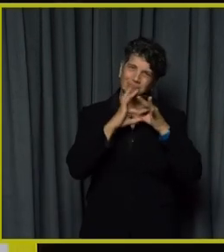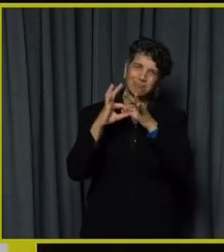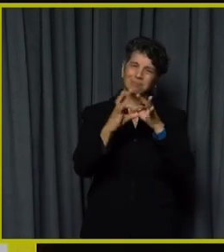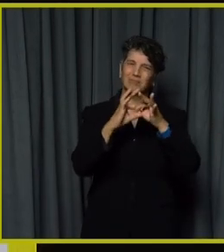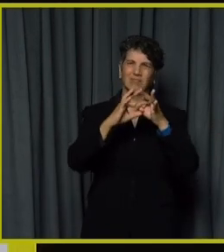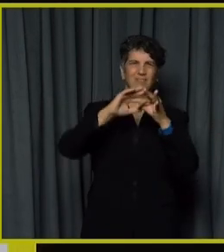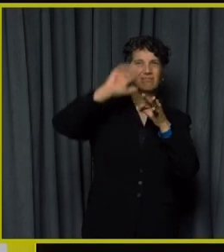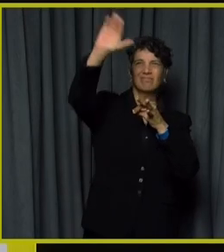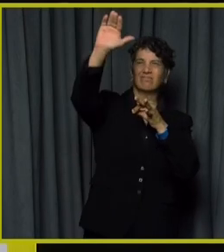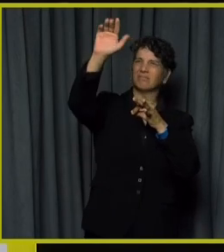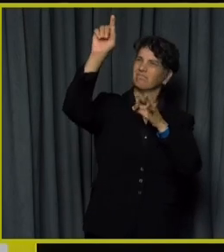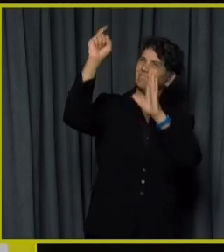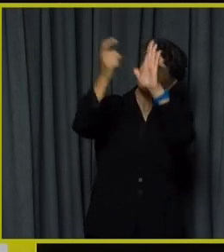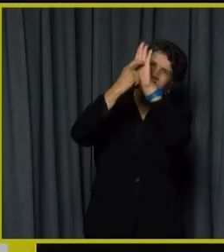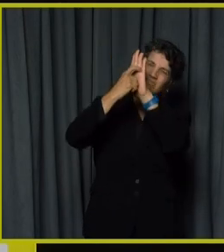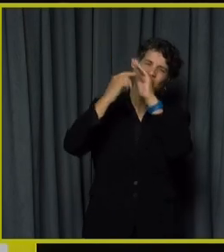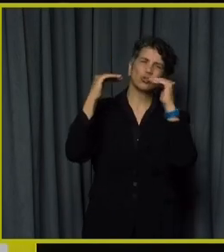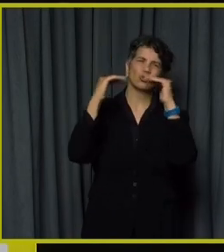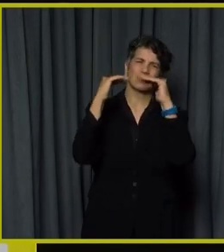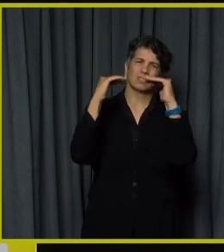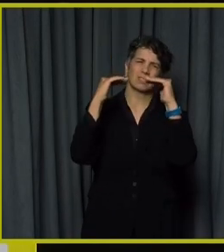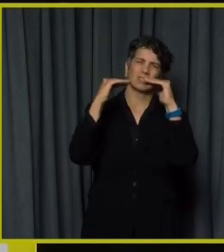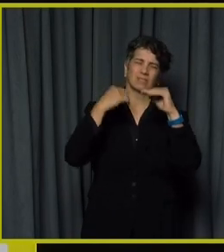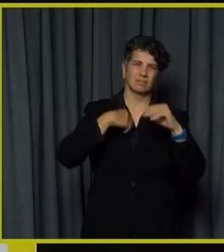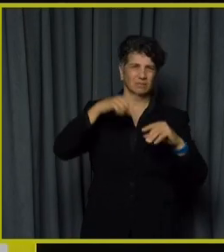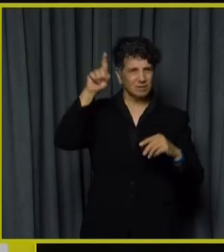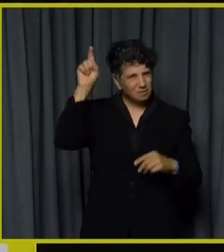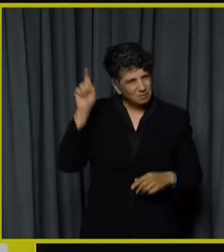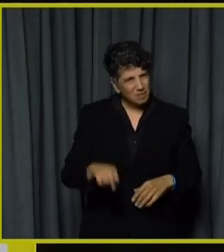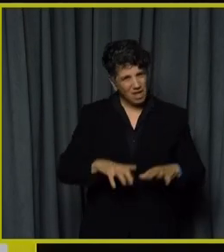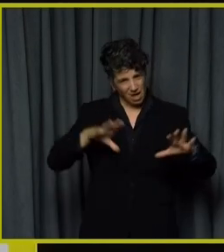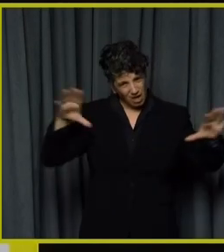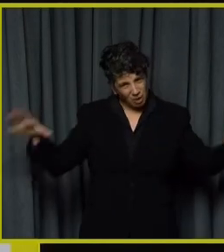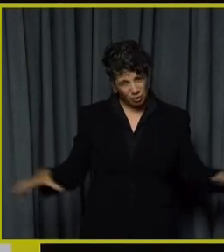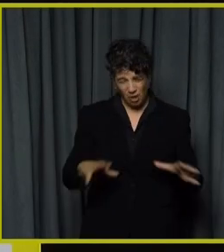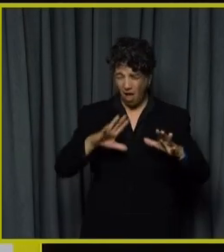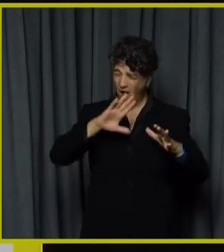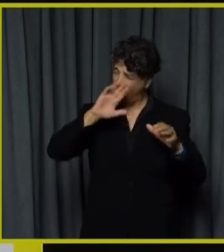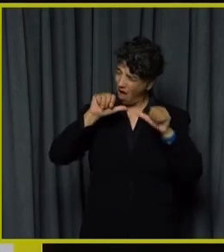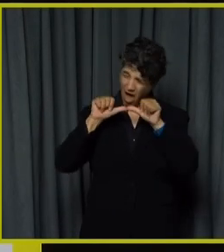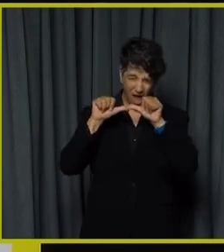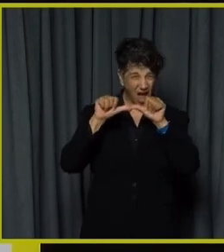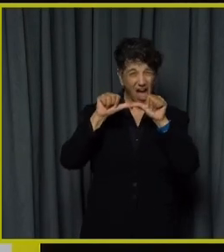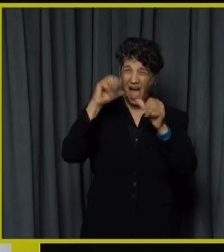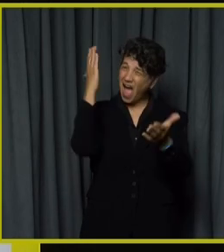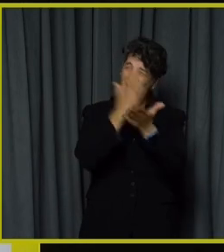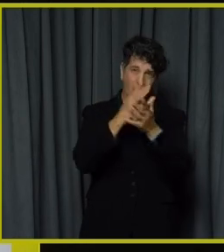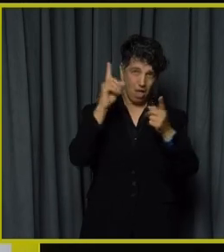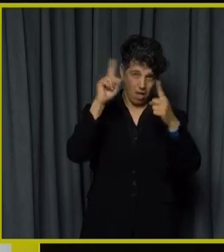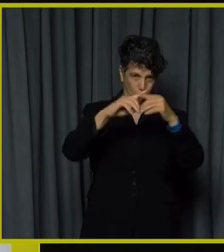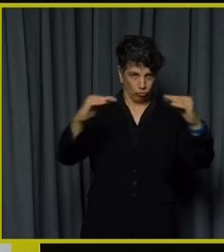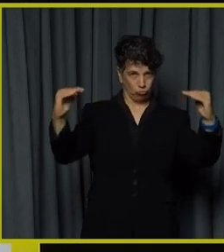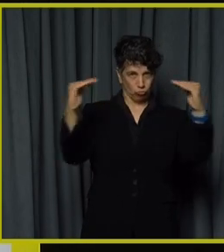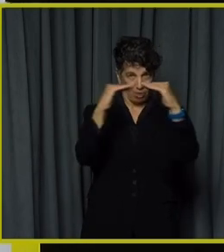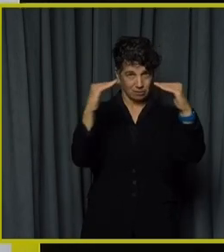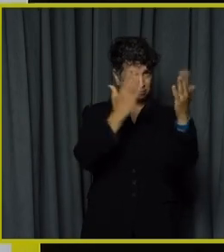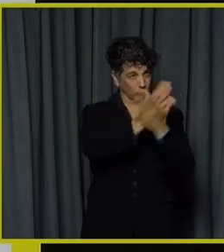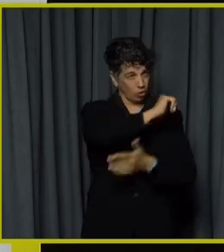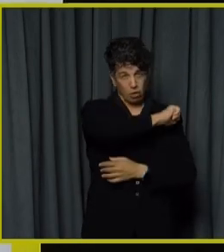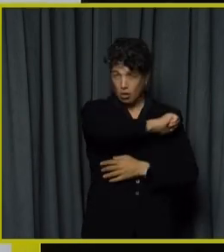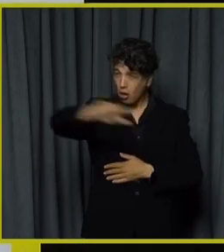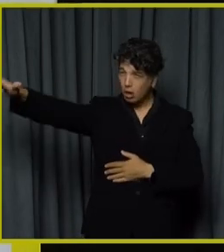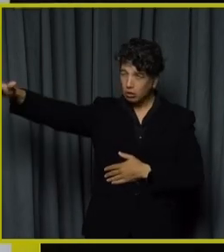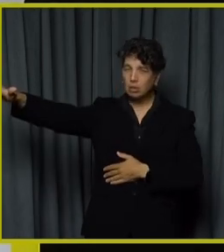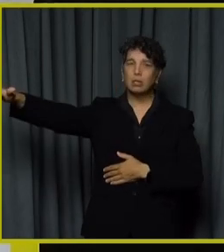until we claim all of our rights. We in the Poor People's Campaign have a moral agenda,